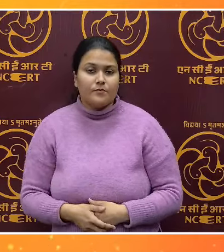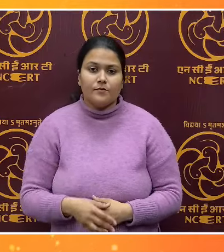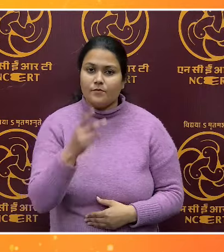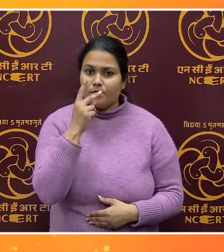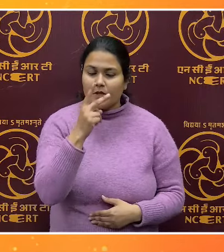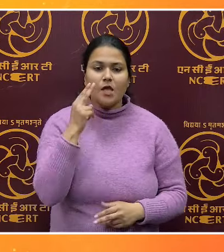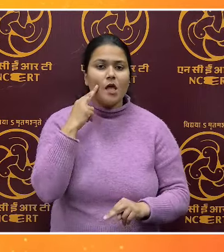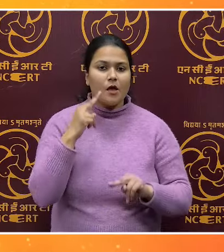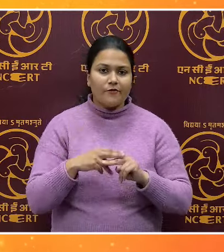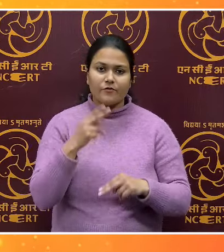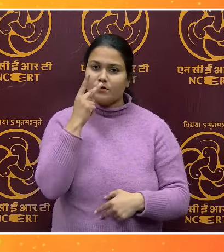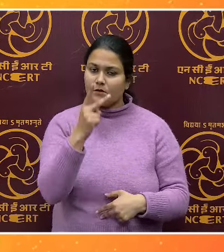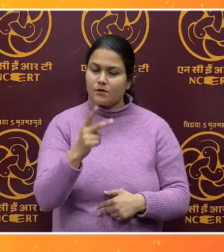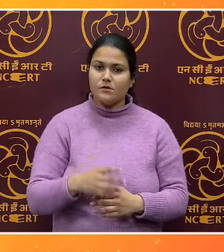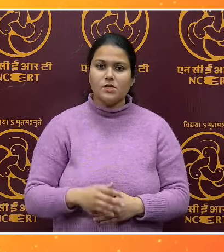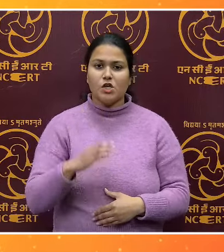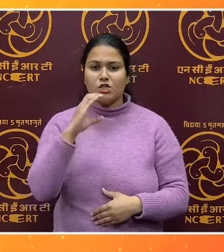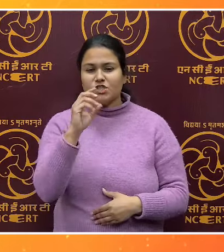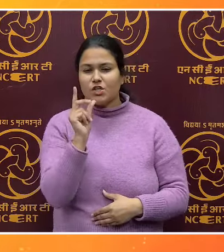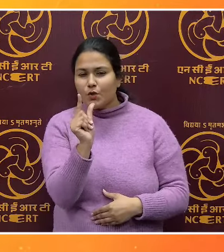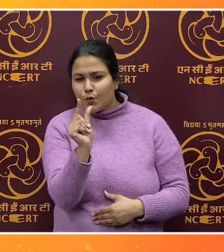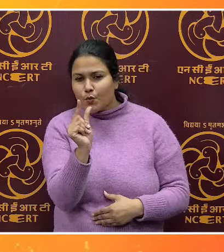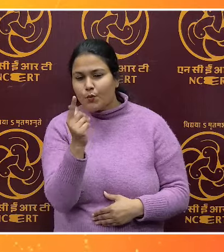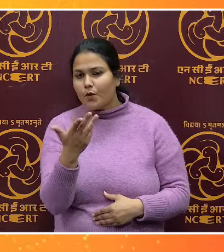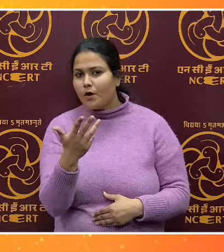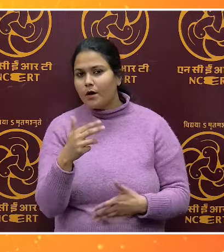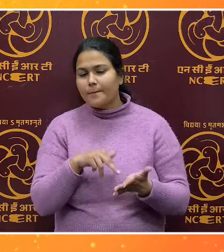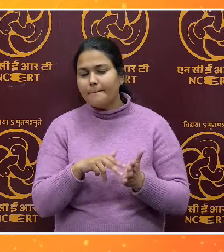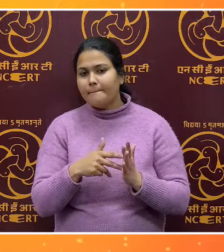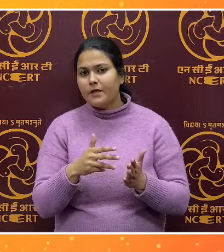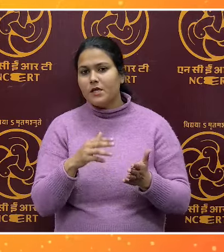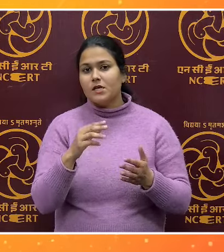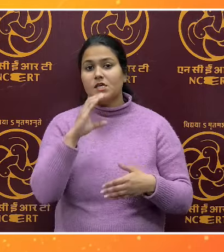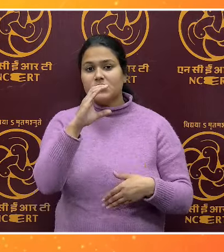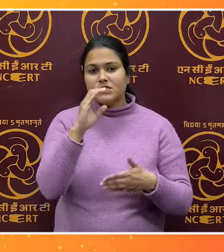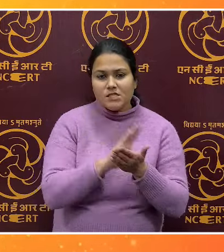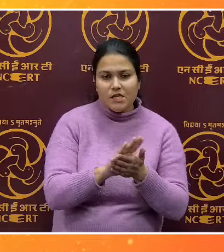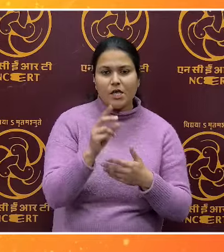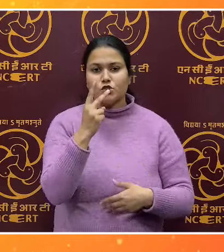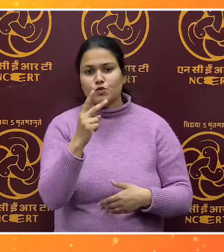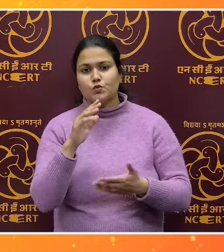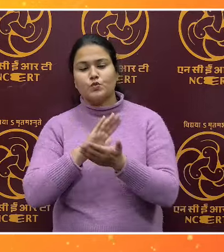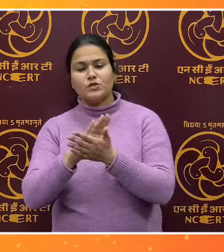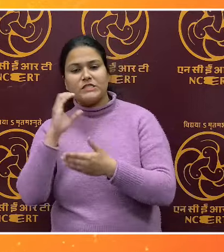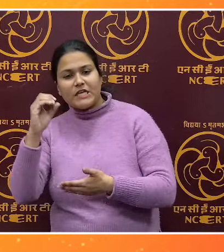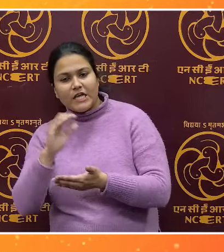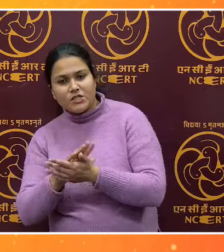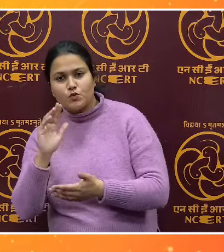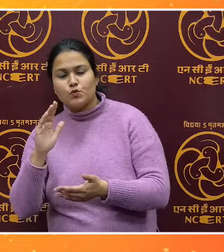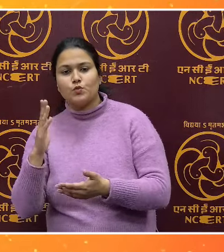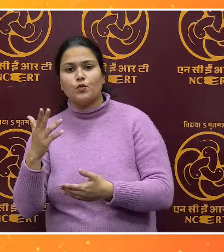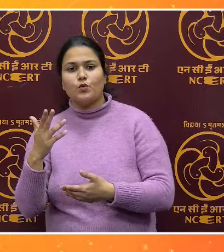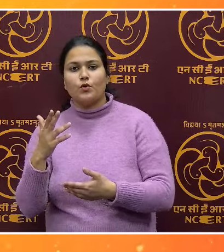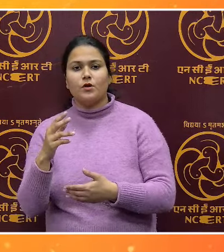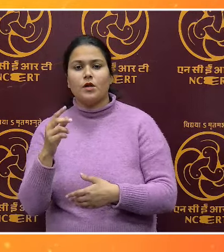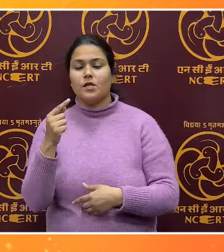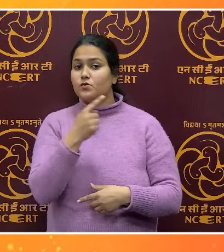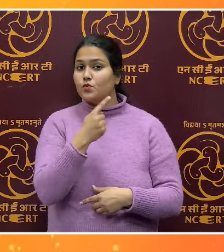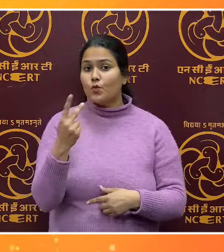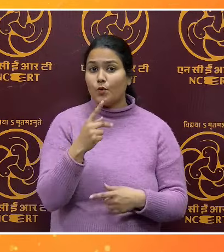In case of this one, Cu, that is NS2, CS2, CS2, NS2, ethylene diamine having 2 positive